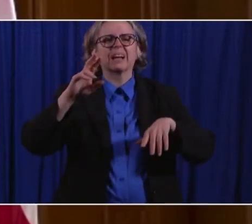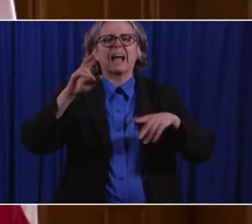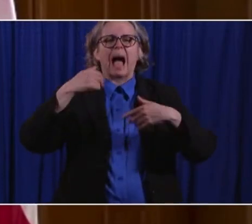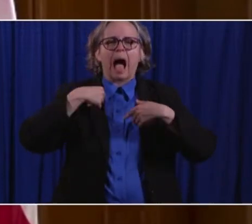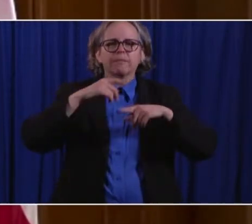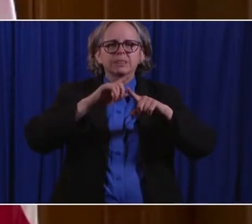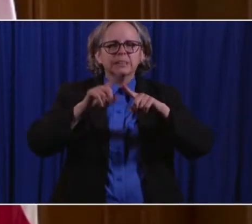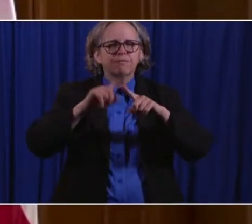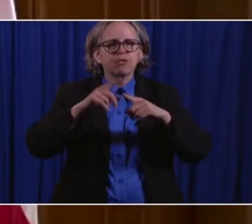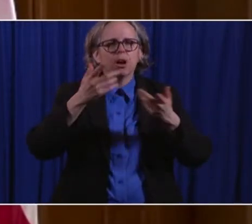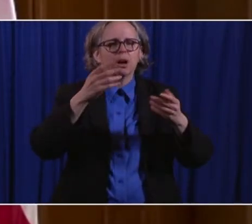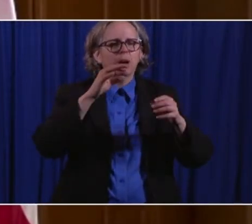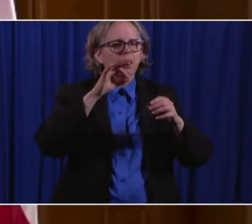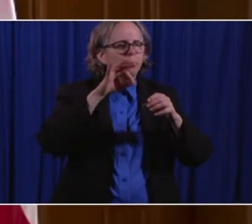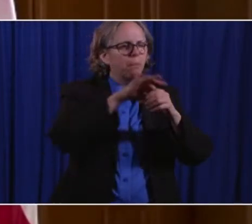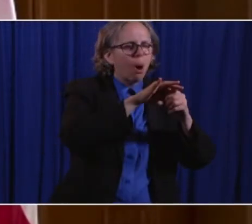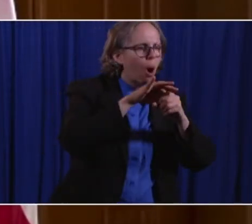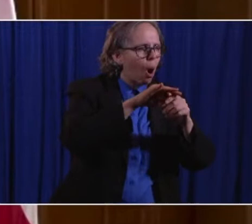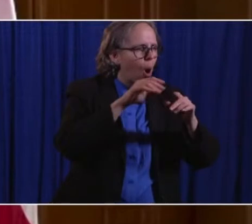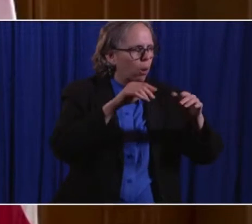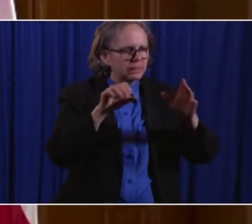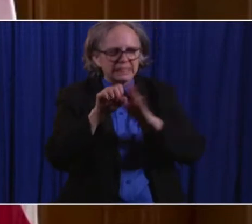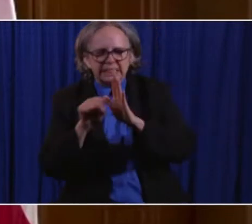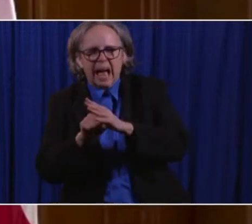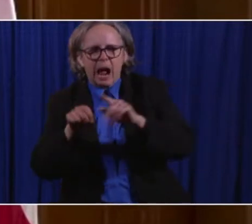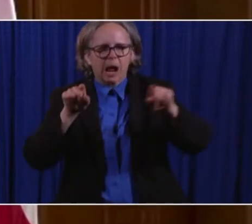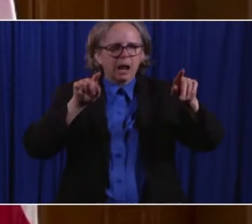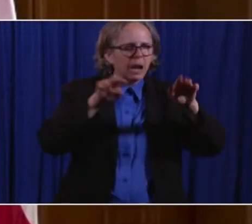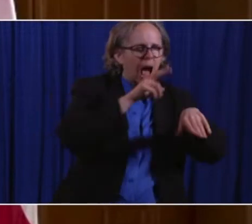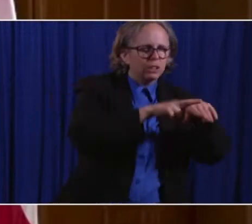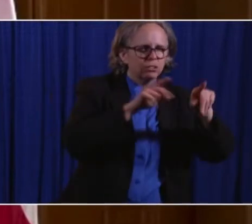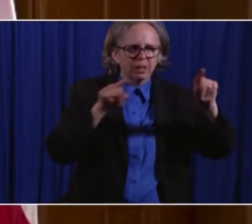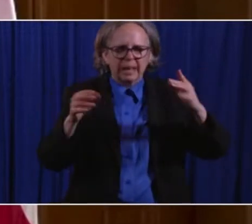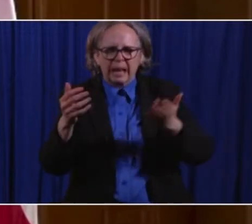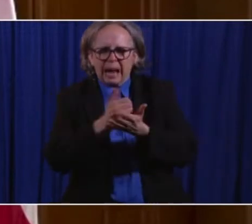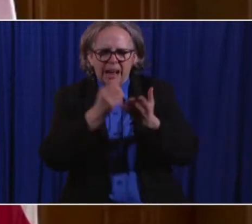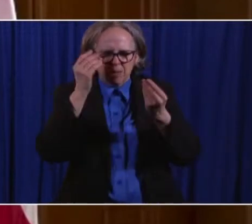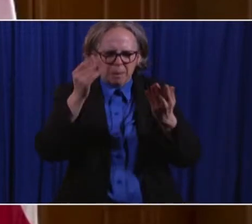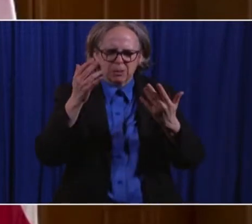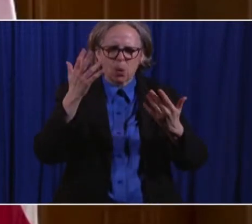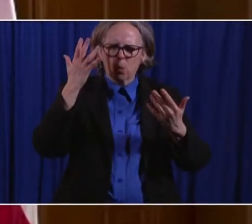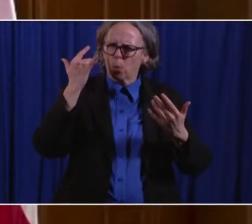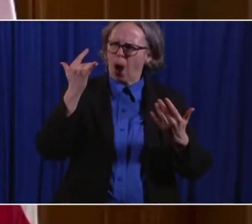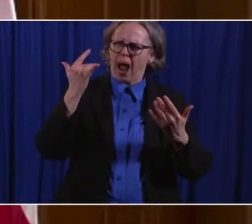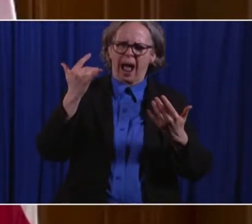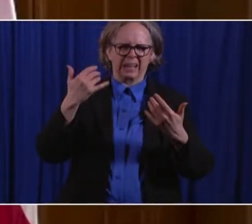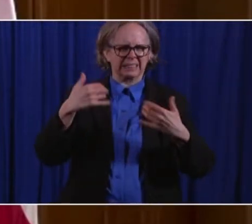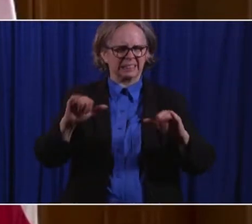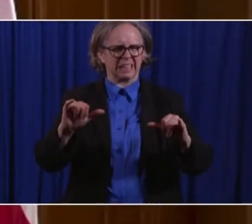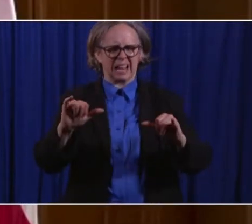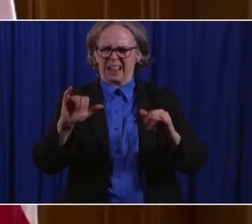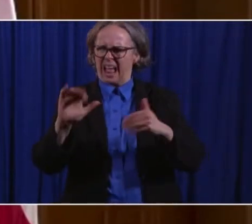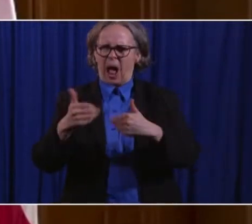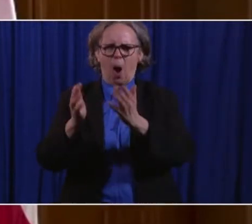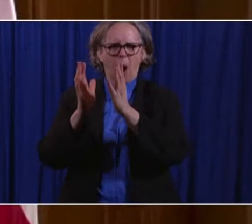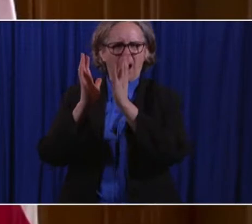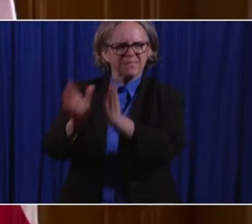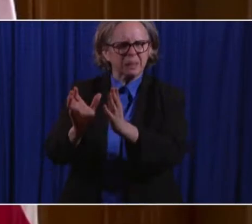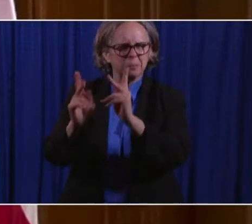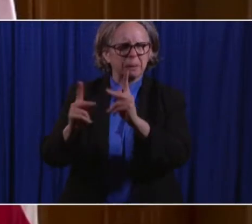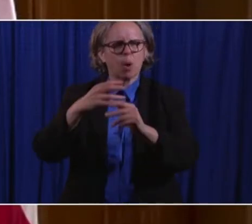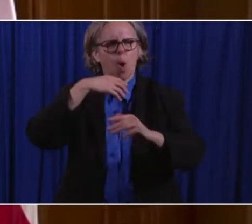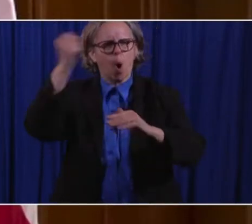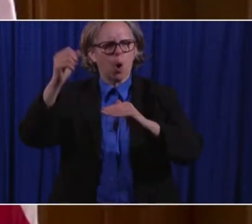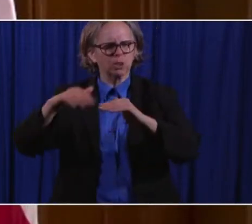state polls, and trying to think this through. I think, Marty, it's a combination of a lot of